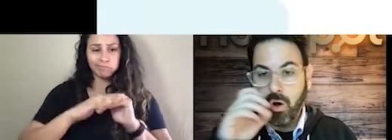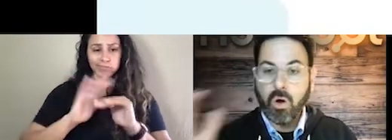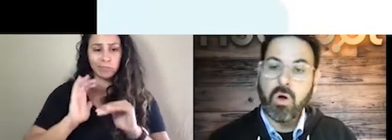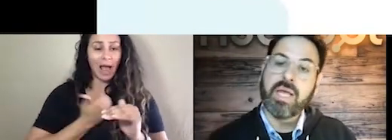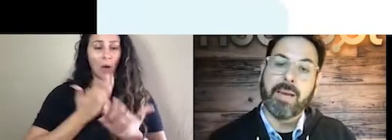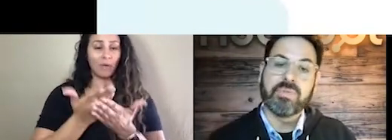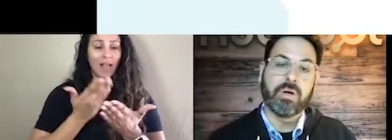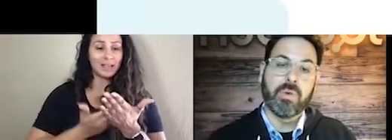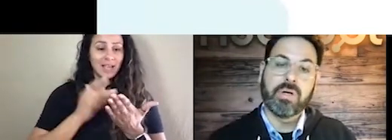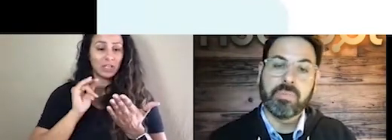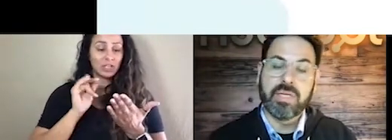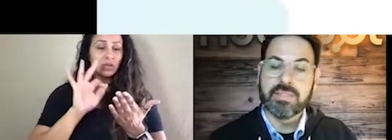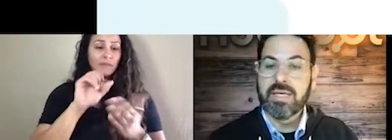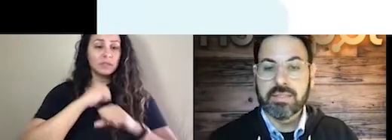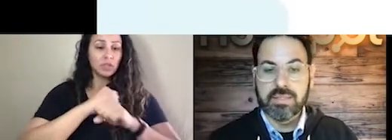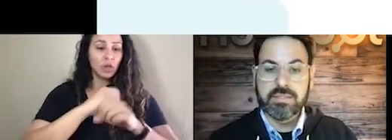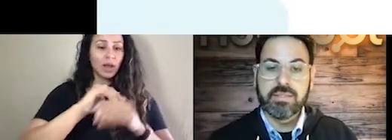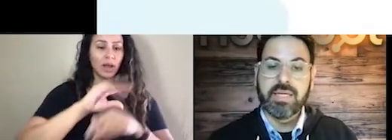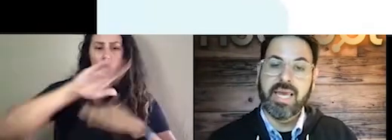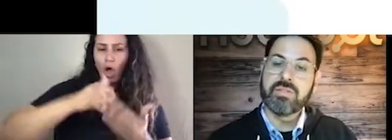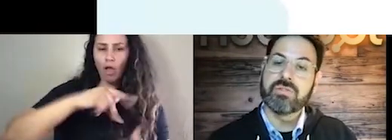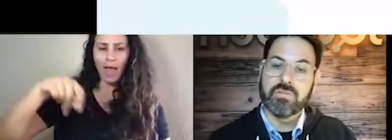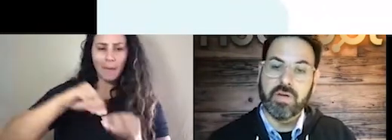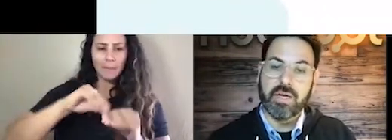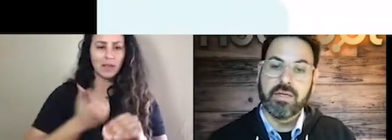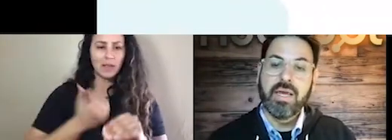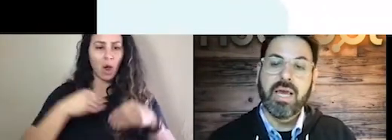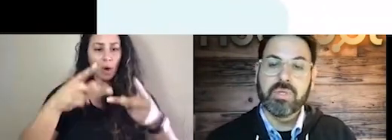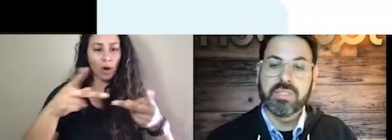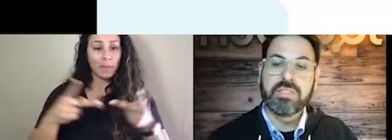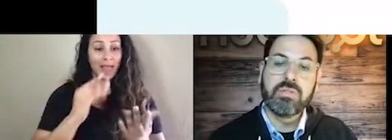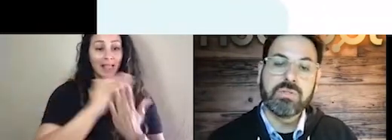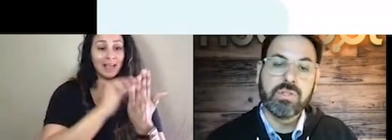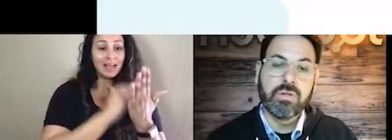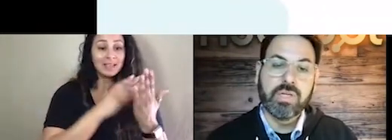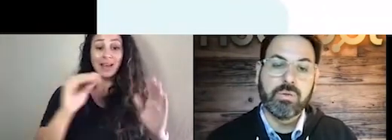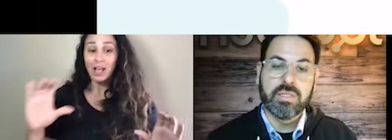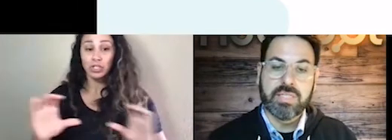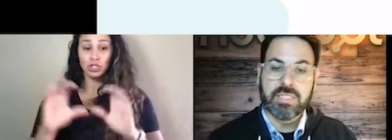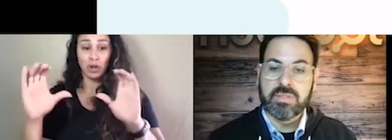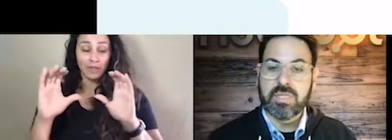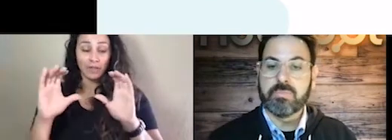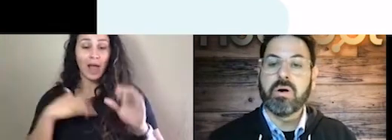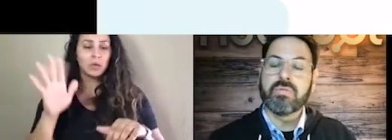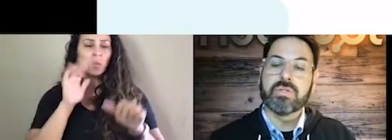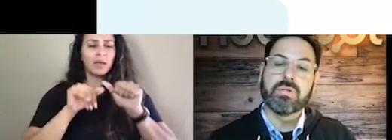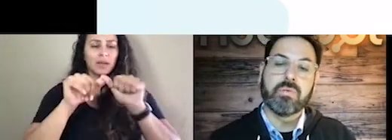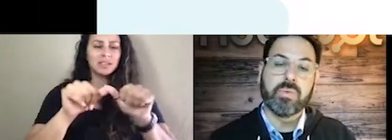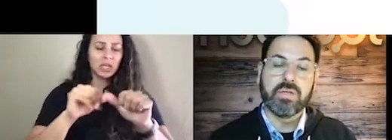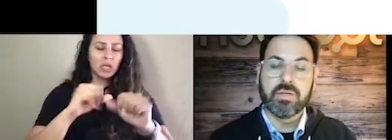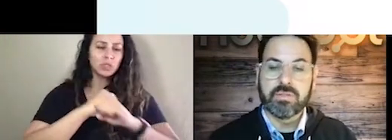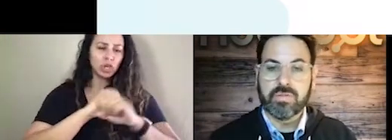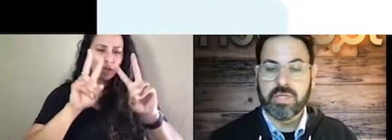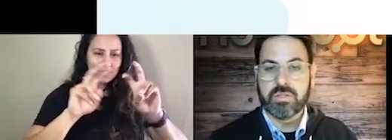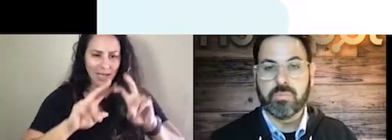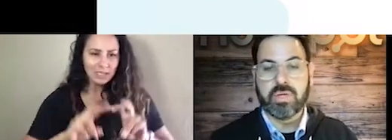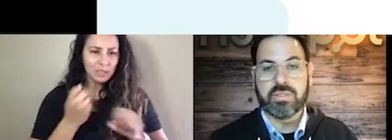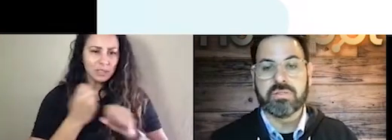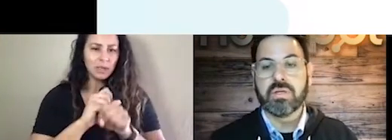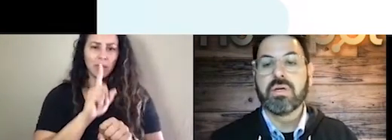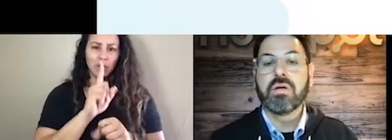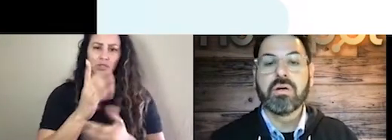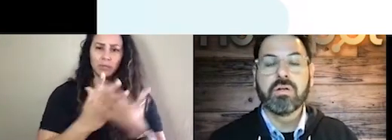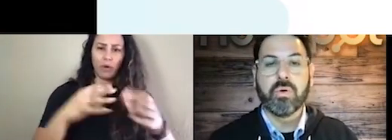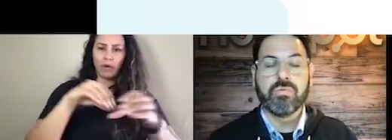for all apps in our marketplace, listed and certified, and we'll continue security assessments as part of our certification